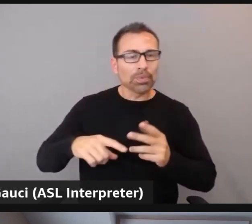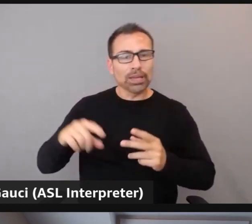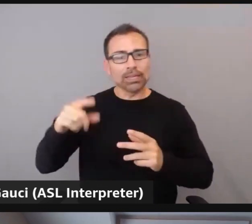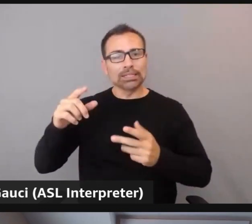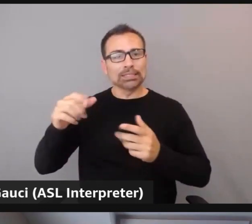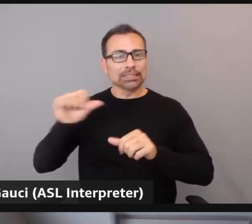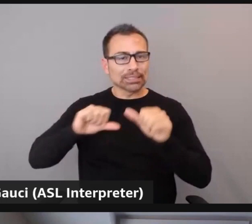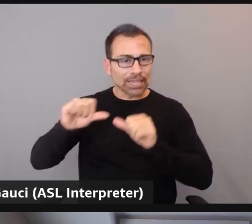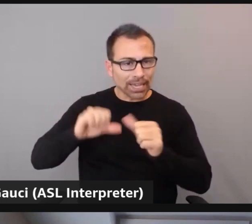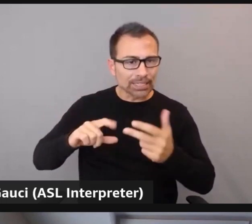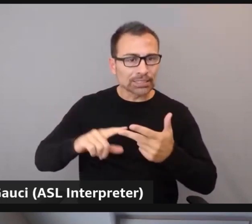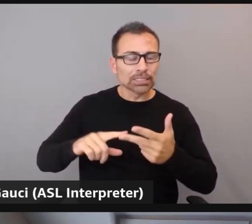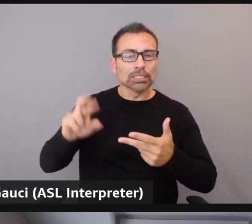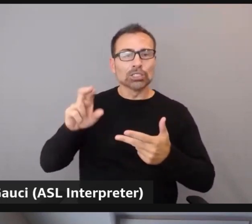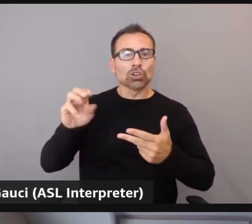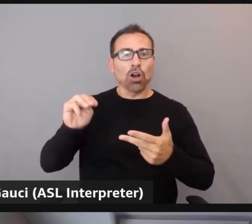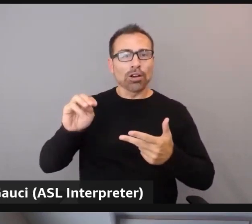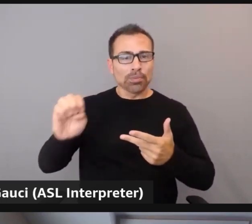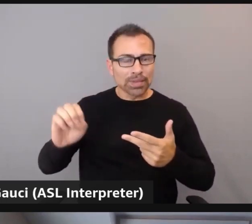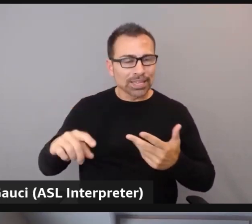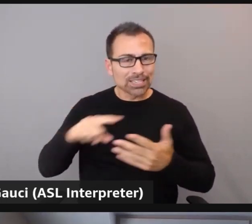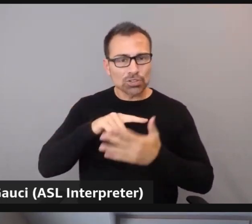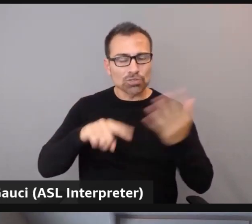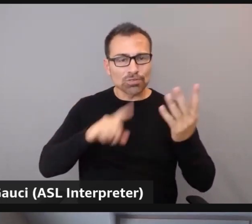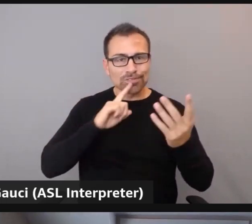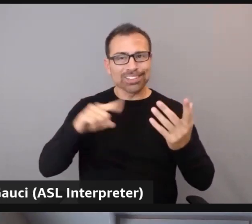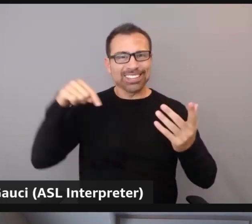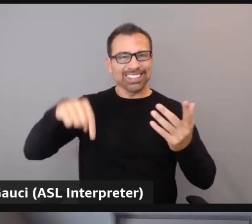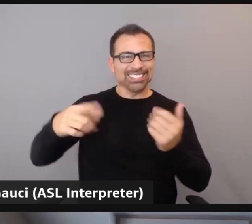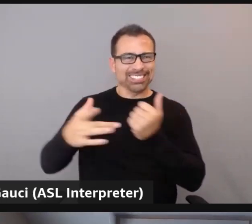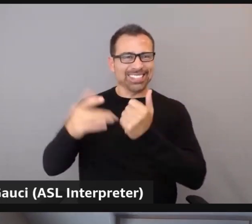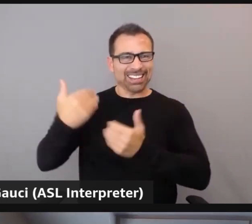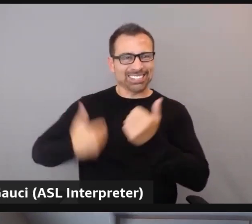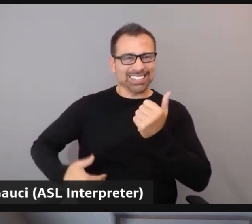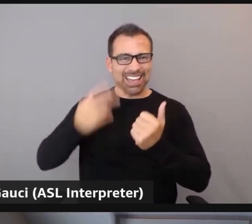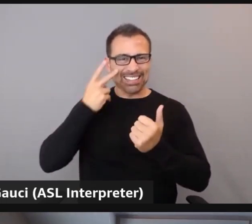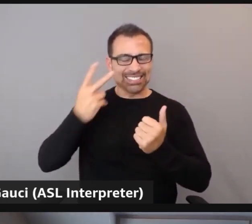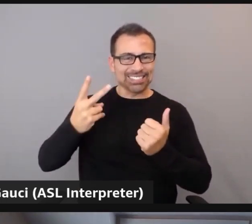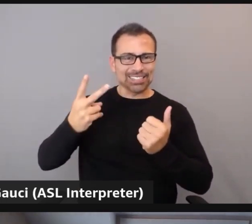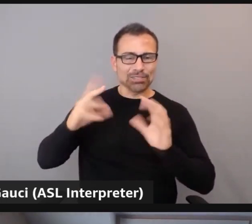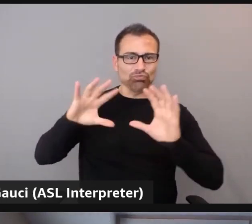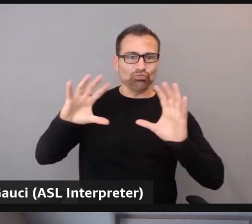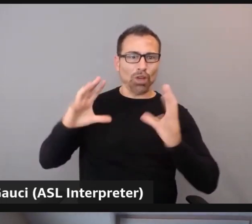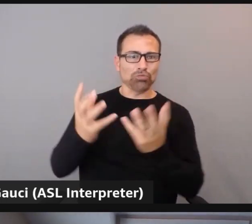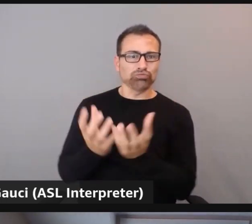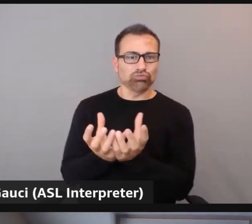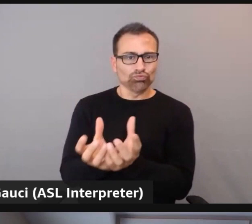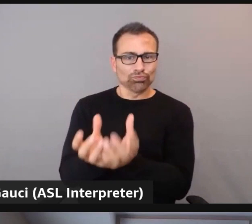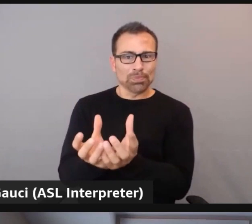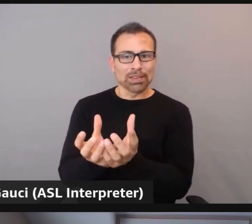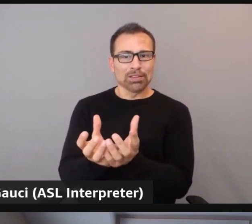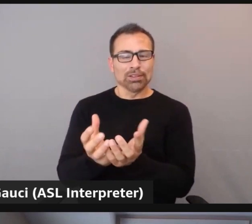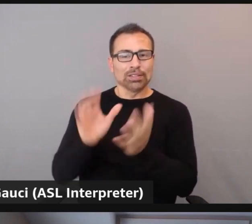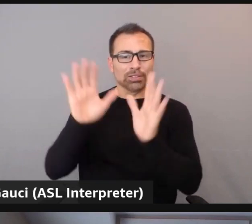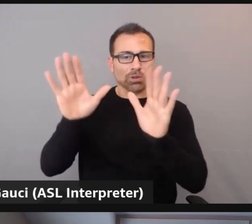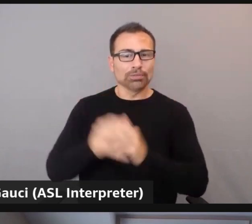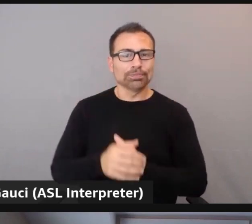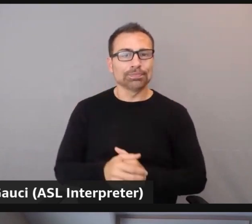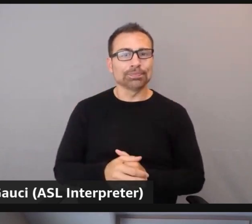tech side, it's really fun to see this kind of all come together. Well, welcome, and thank you for joining us today.